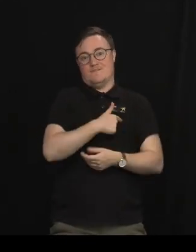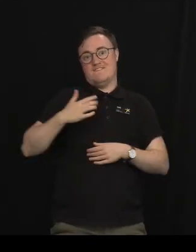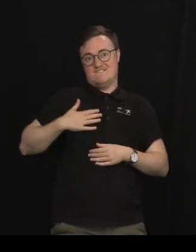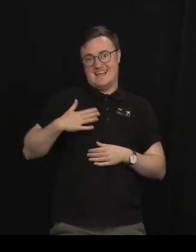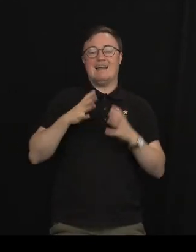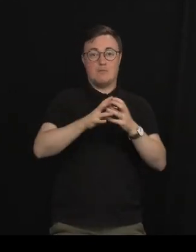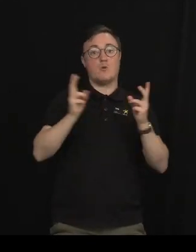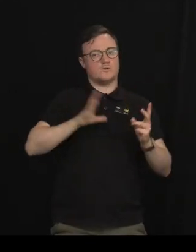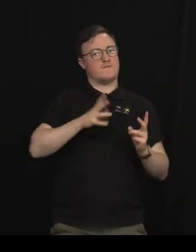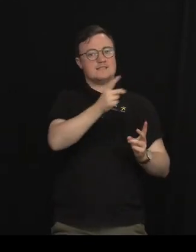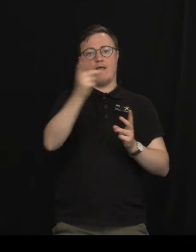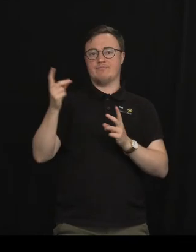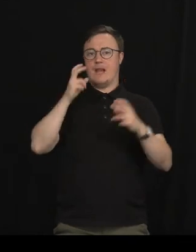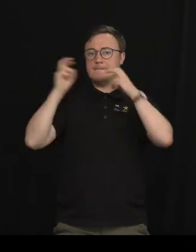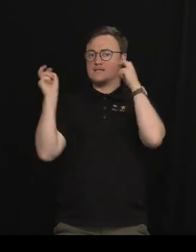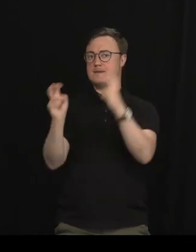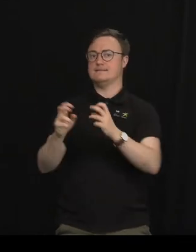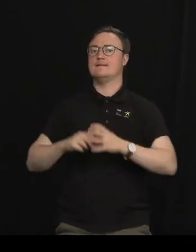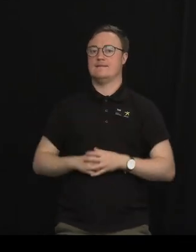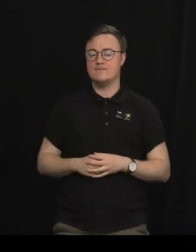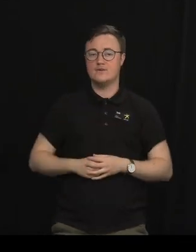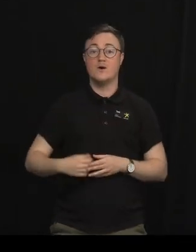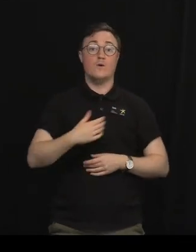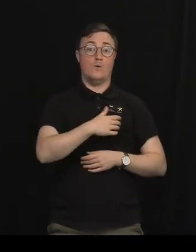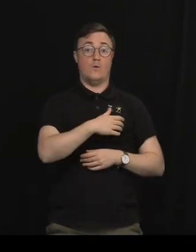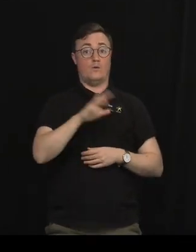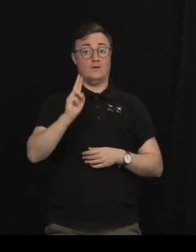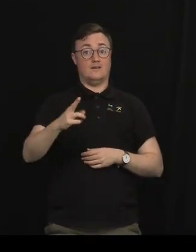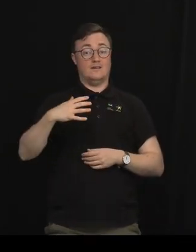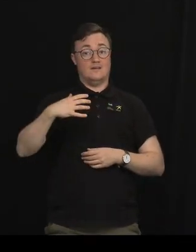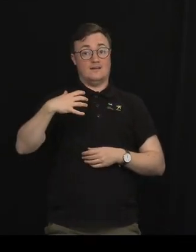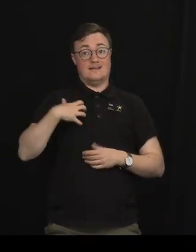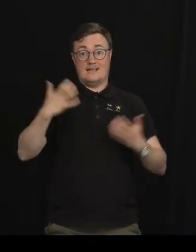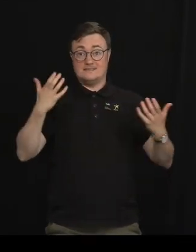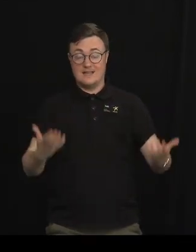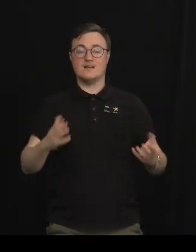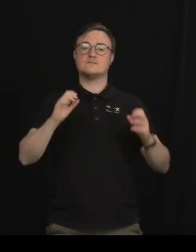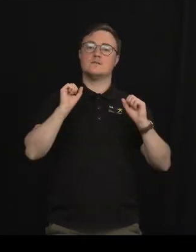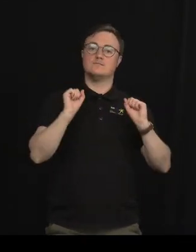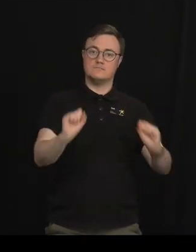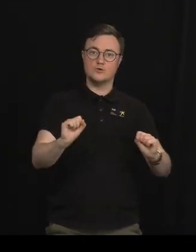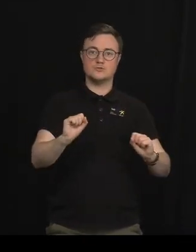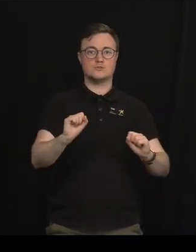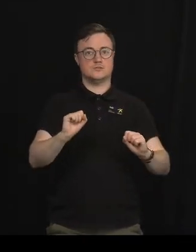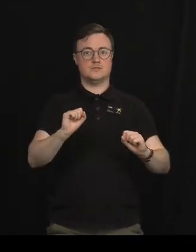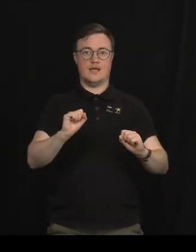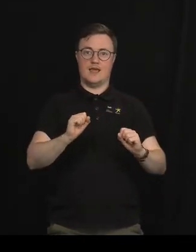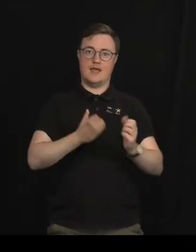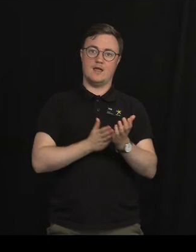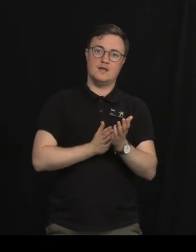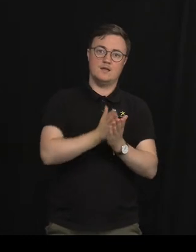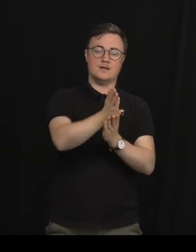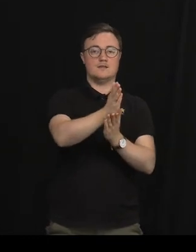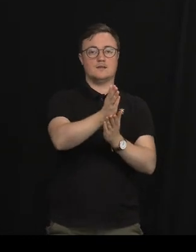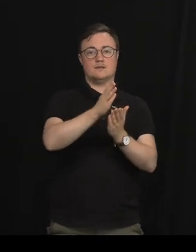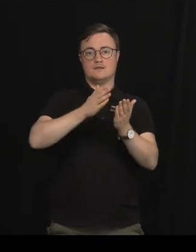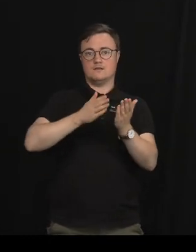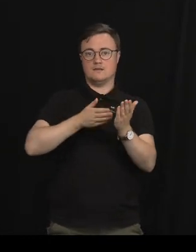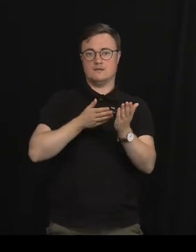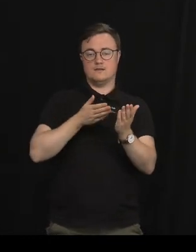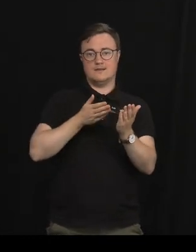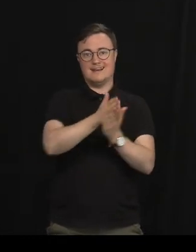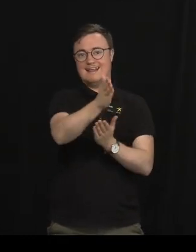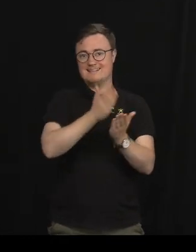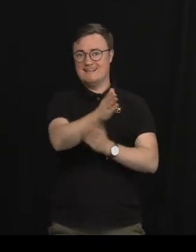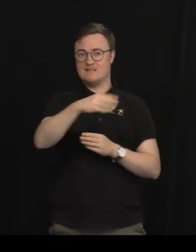The role of the ministry here is, of course, to create, in some way, the conditions to provide some guidelines to Sida, provide money to Sida.